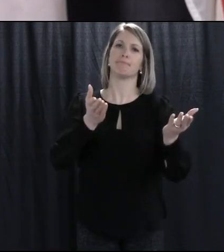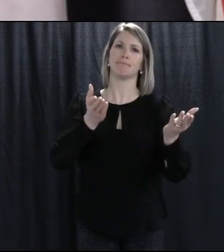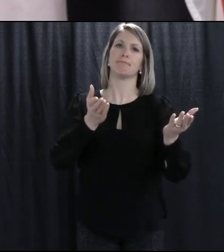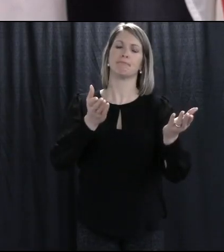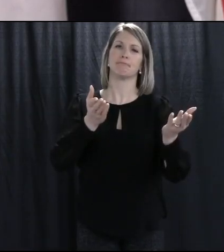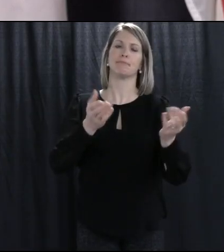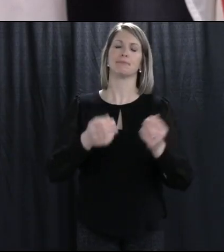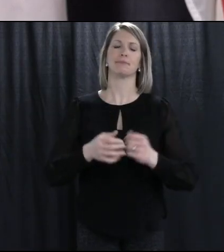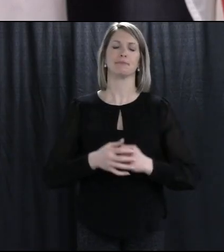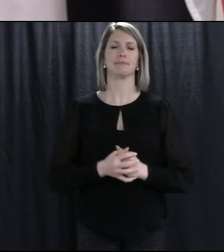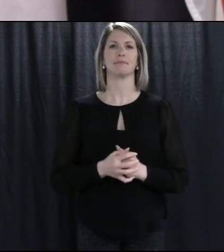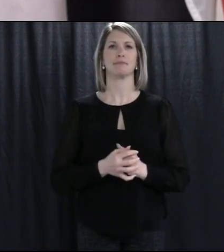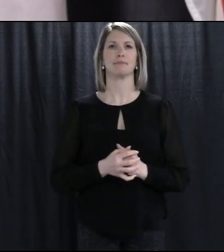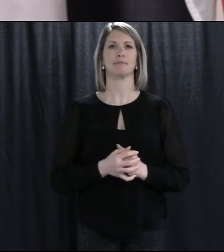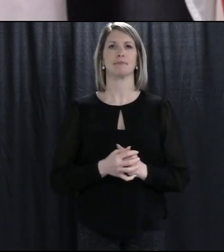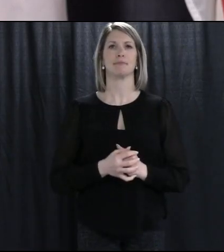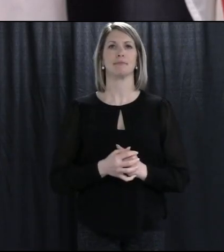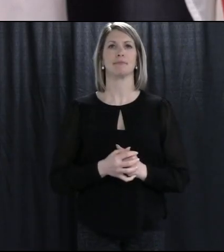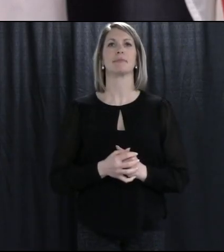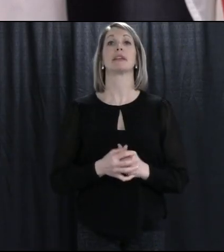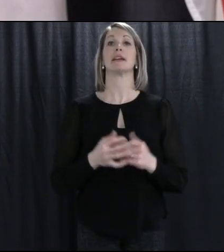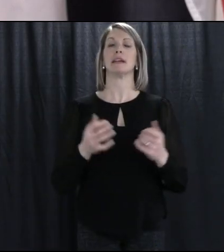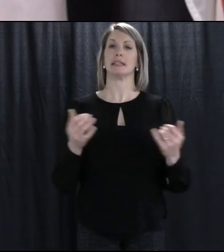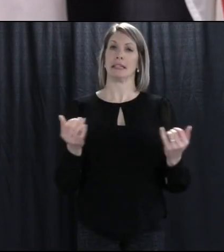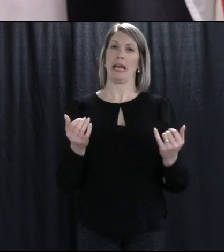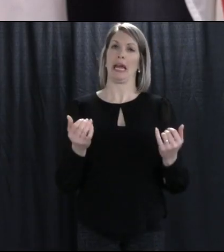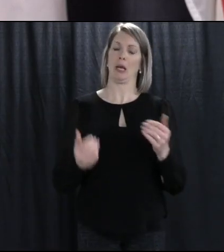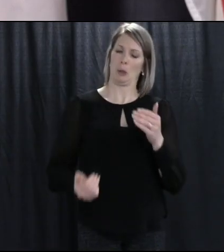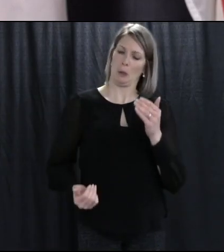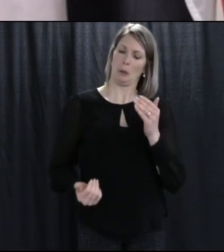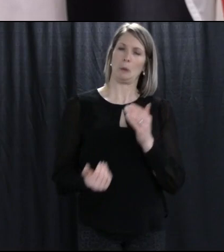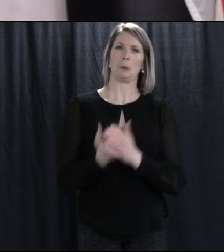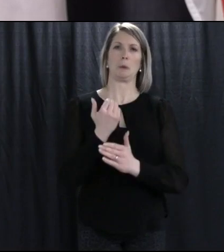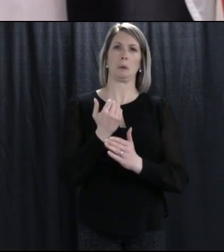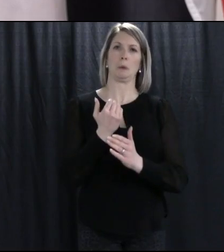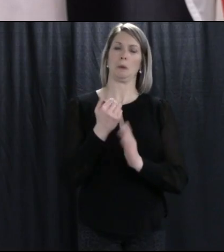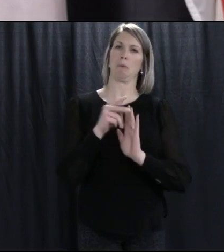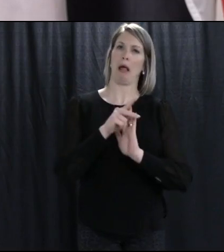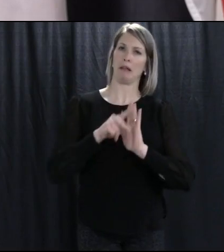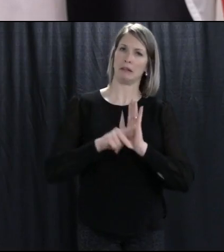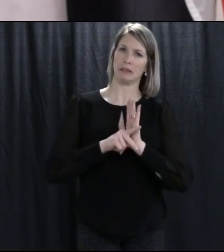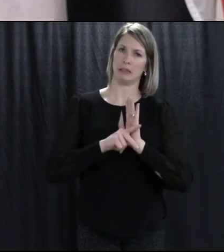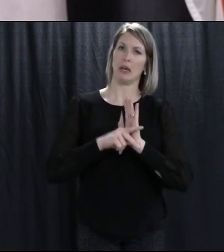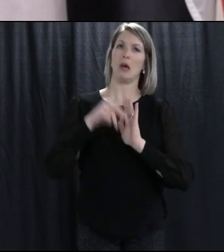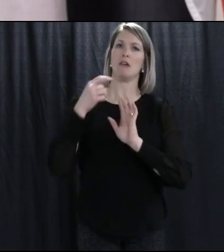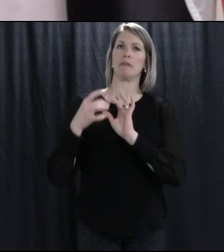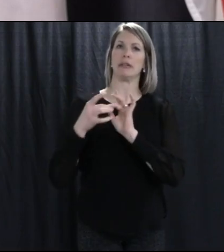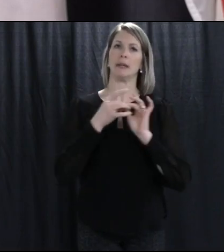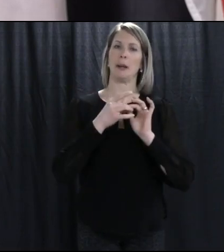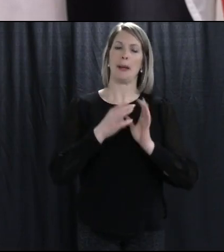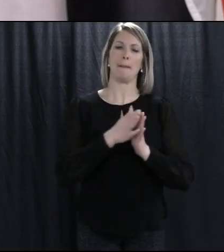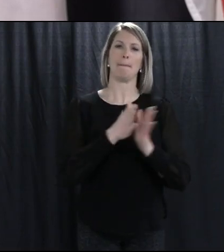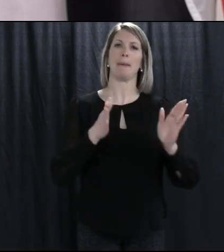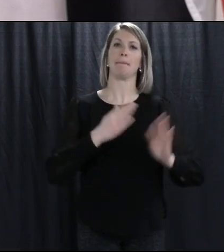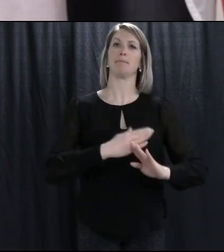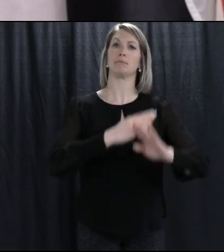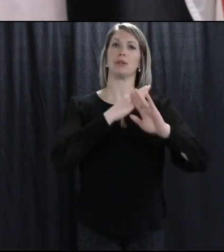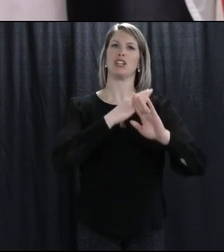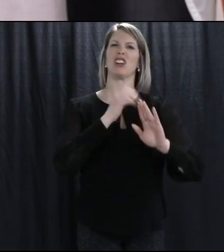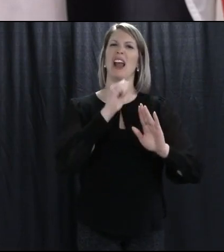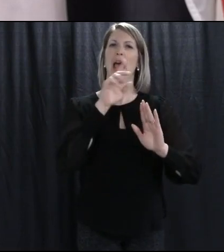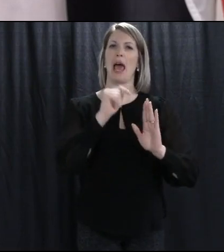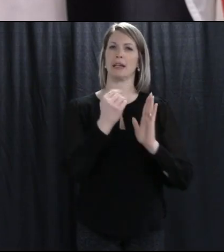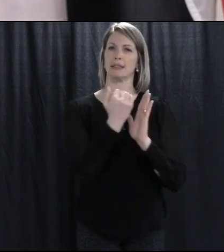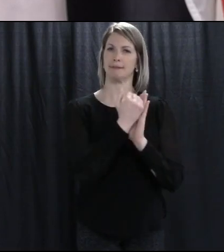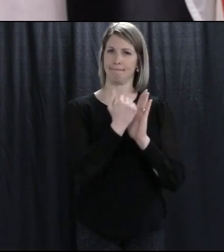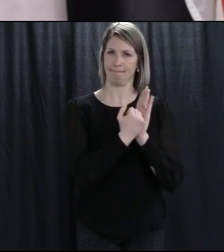place. Today we will introduce additional changes around the Public Protection Act, changes that we feel